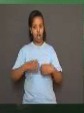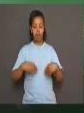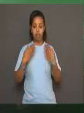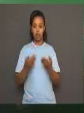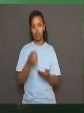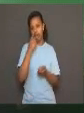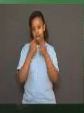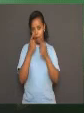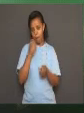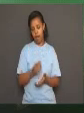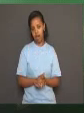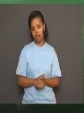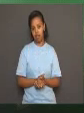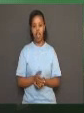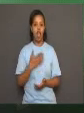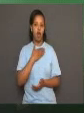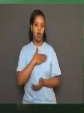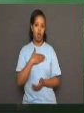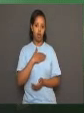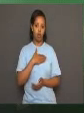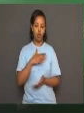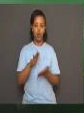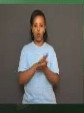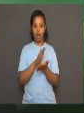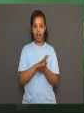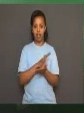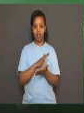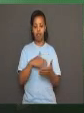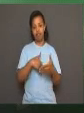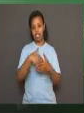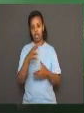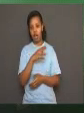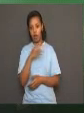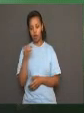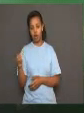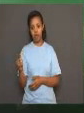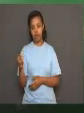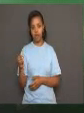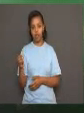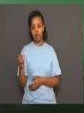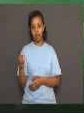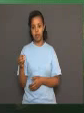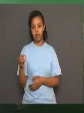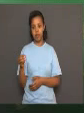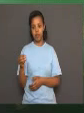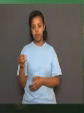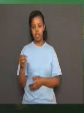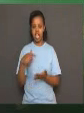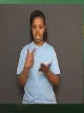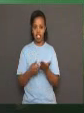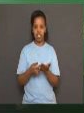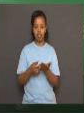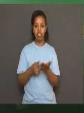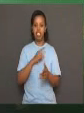organisms. Please take out a sheet of notebook paper and, using the techniques